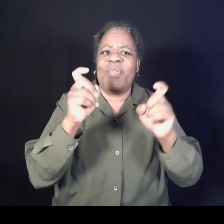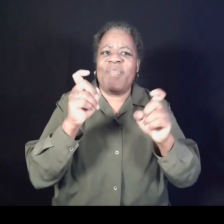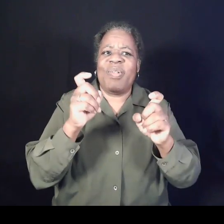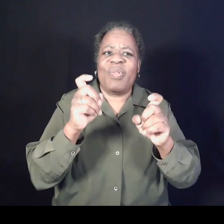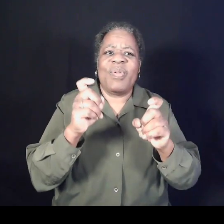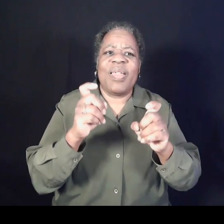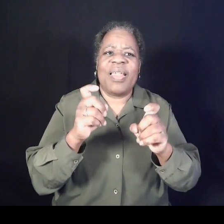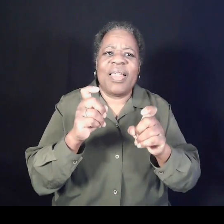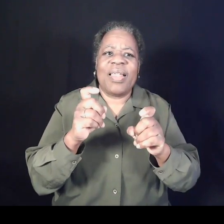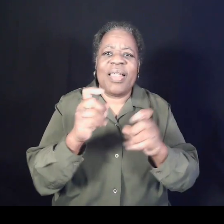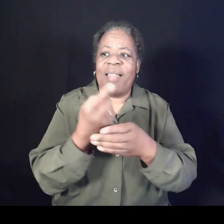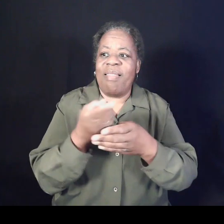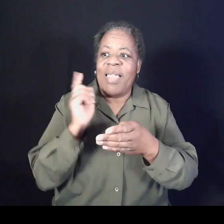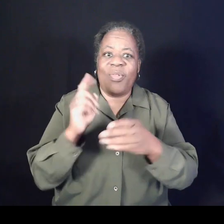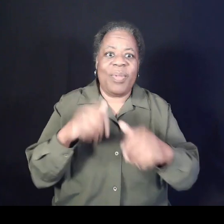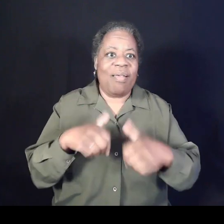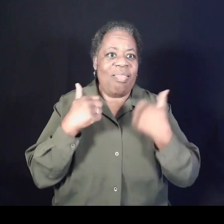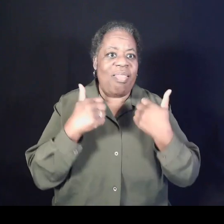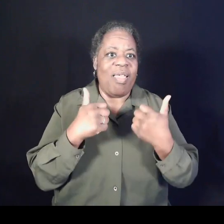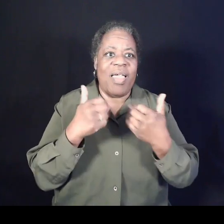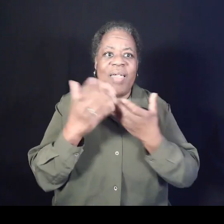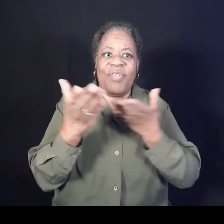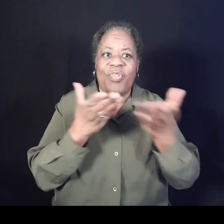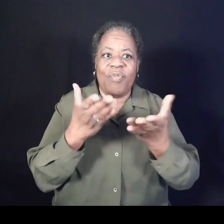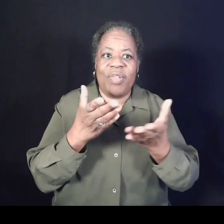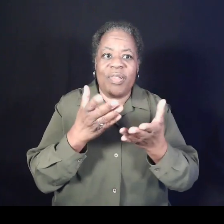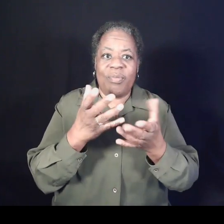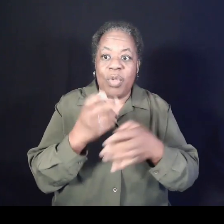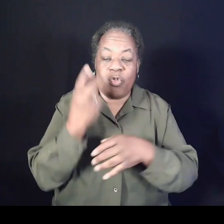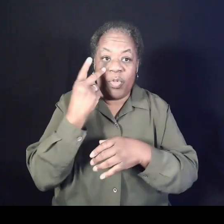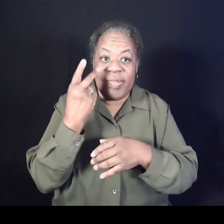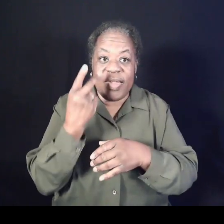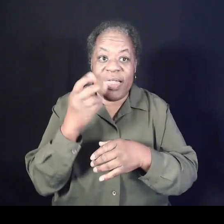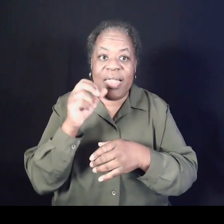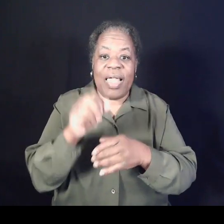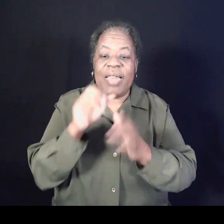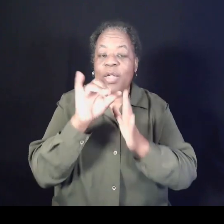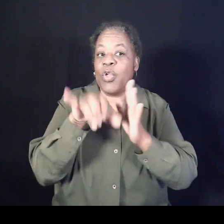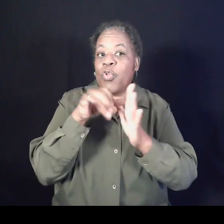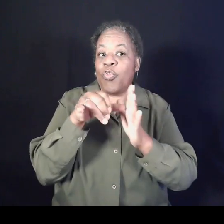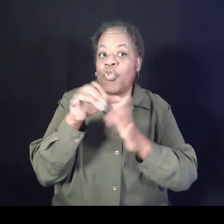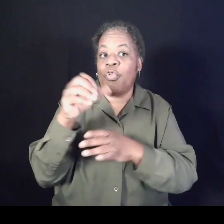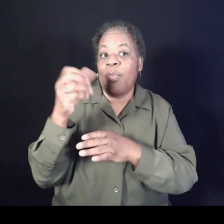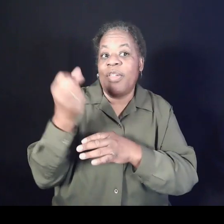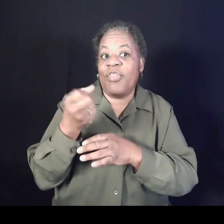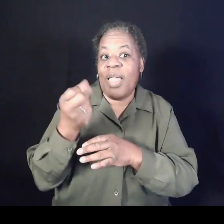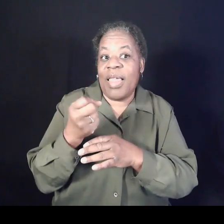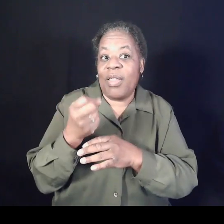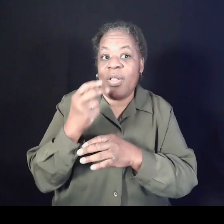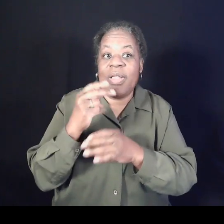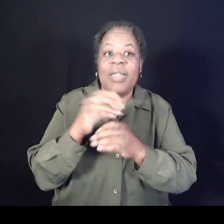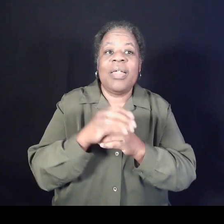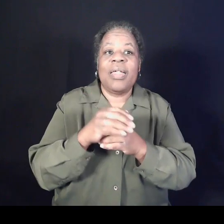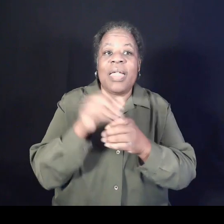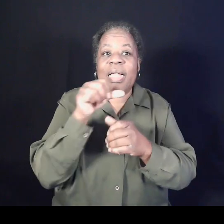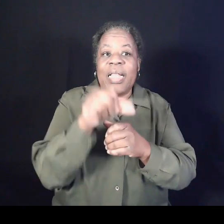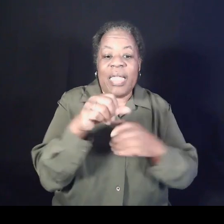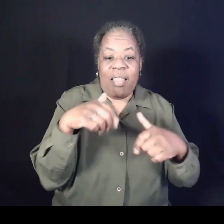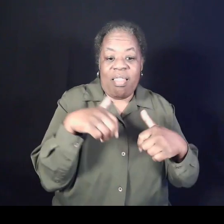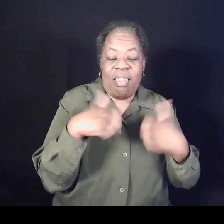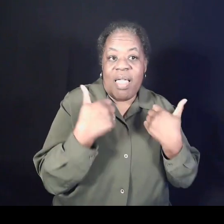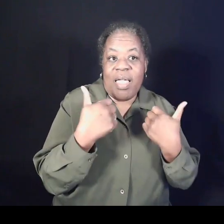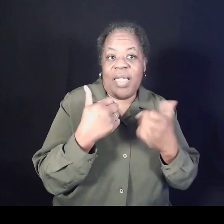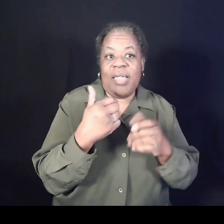week, so you may have missed it. So if you would like to see the celebration, you can go to our YouTube channel, and instead of clicking videos, click live to see our